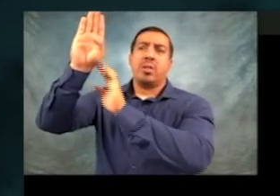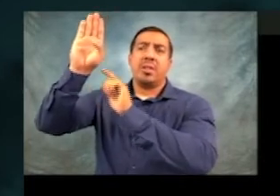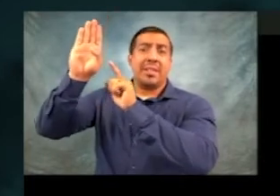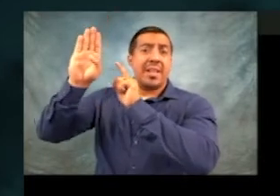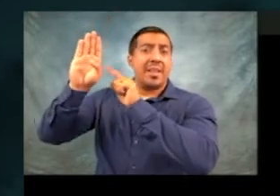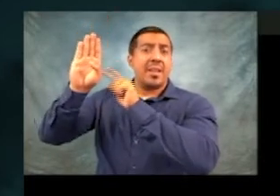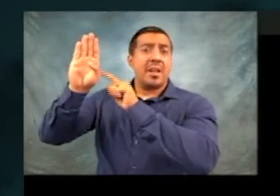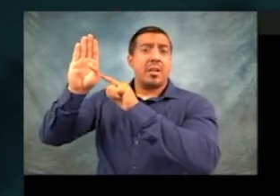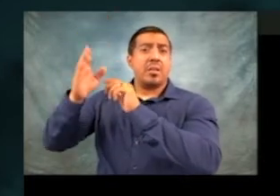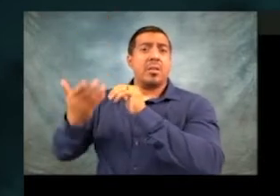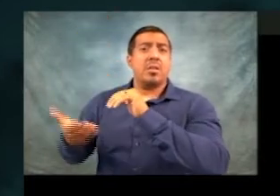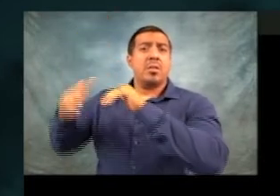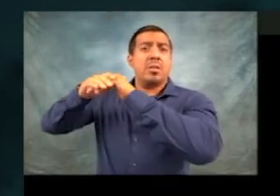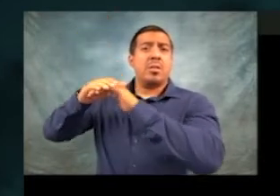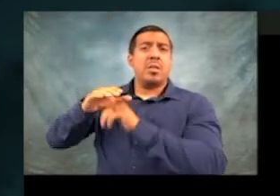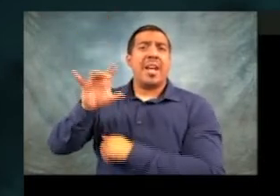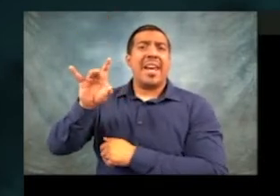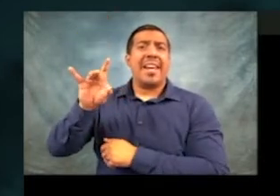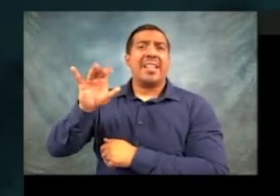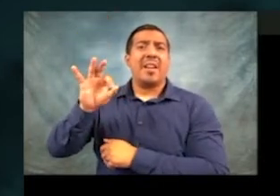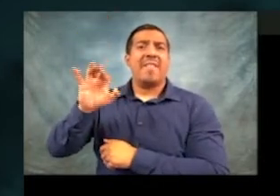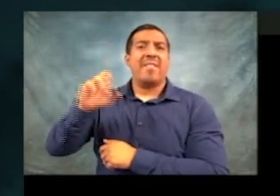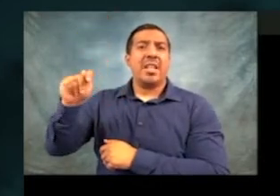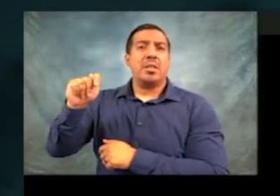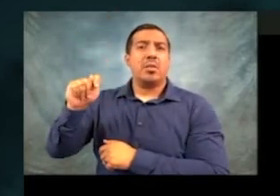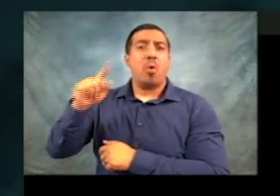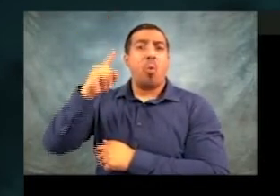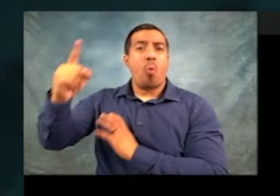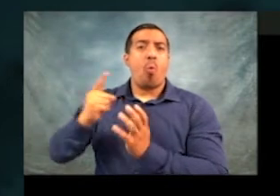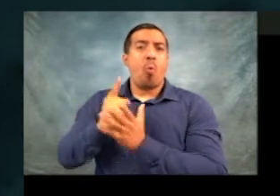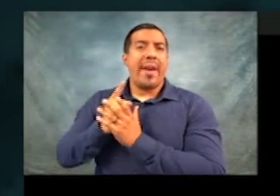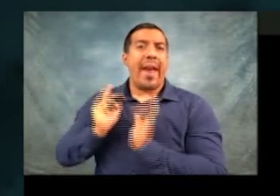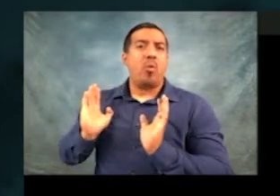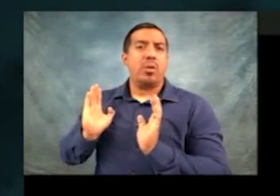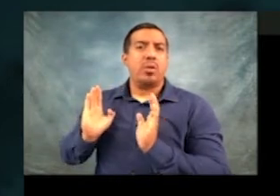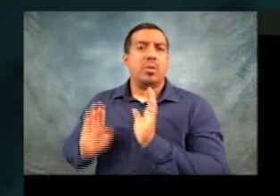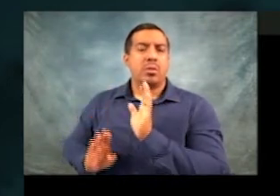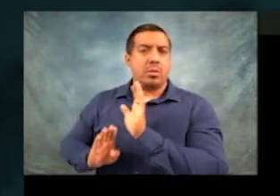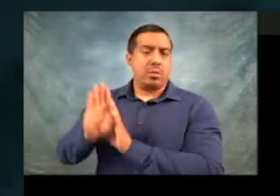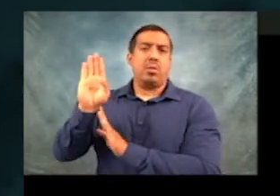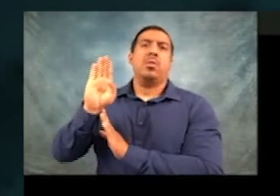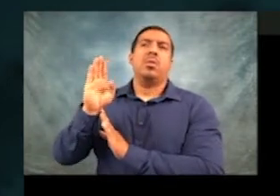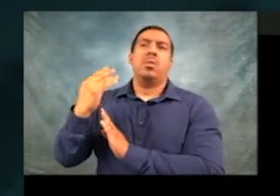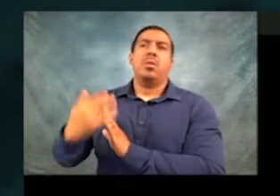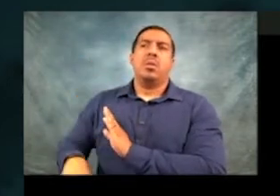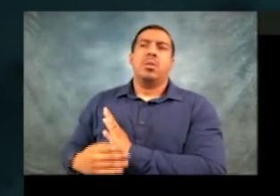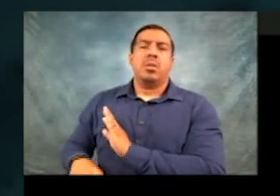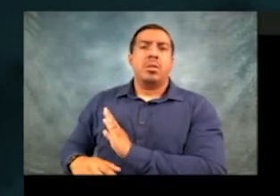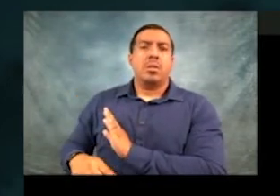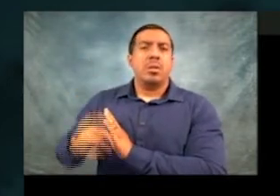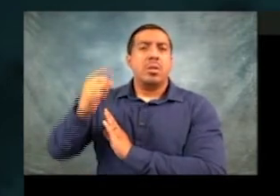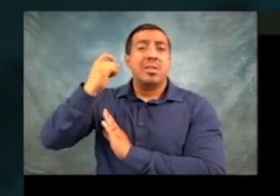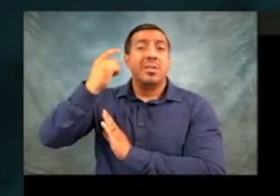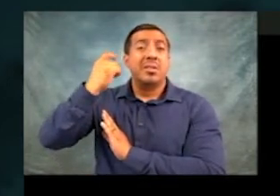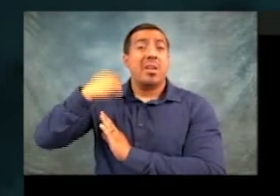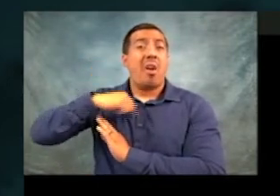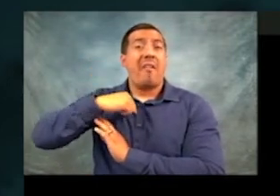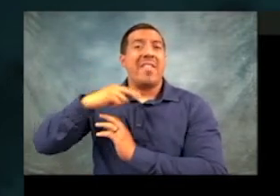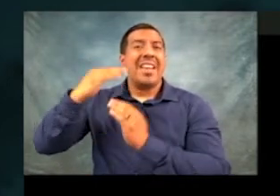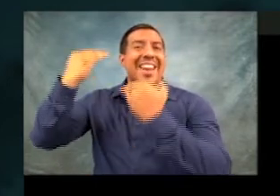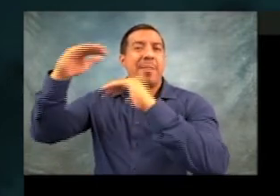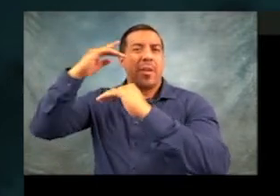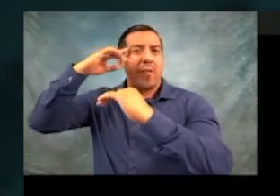8 feet in 1 hour, 8 feet. And in fact, because of the limitations in the